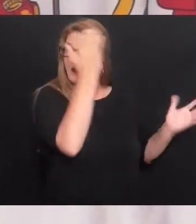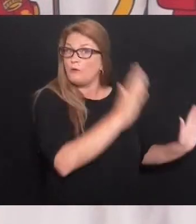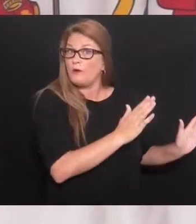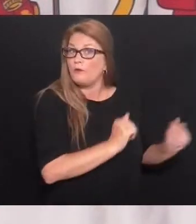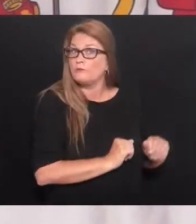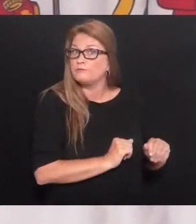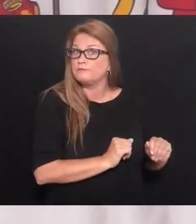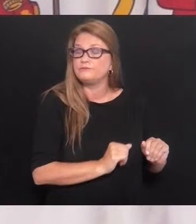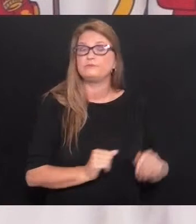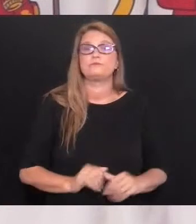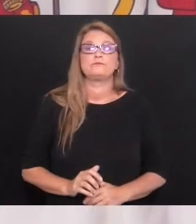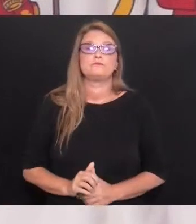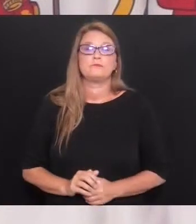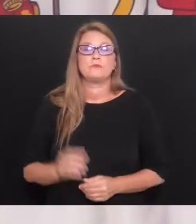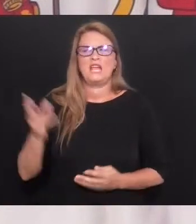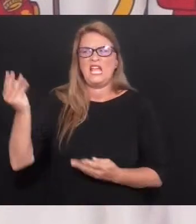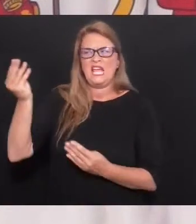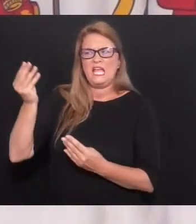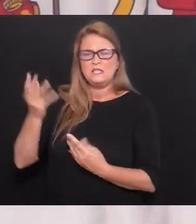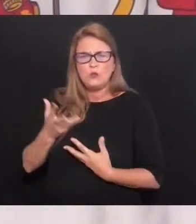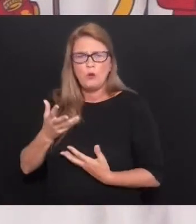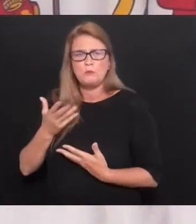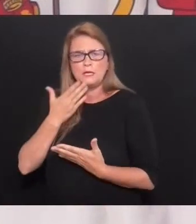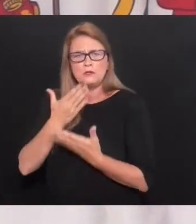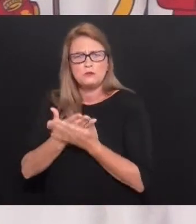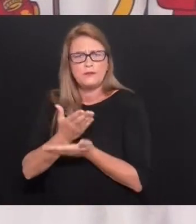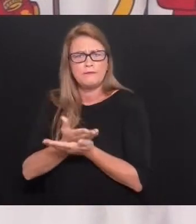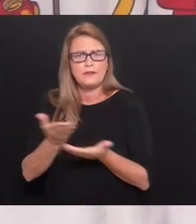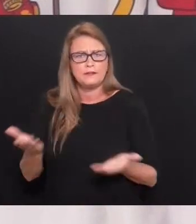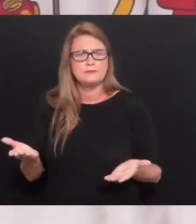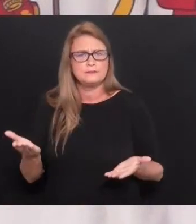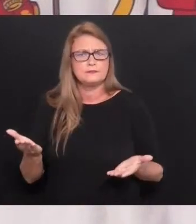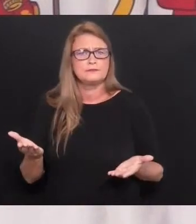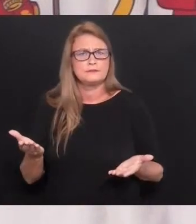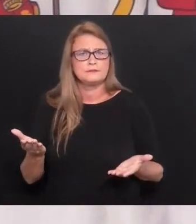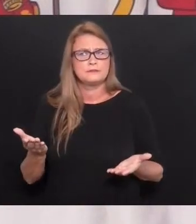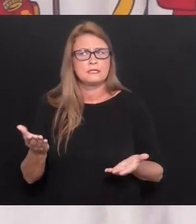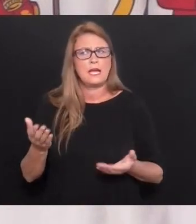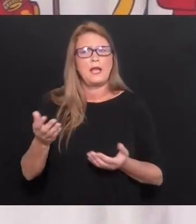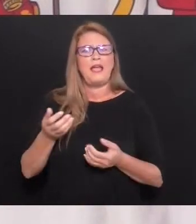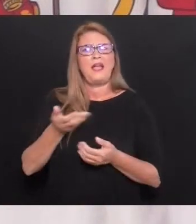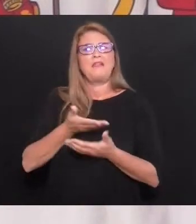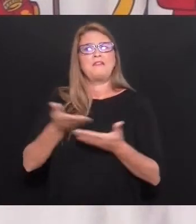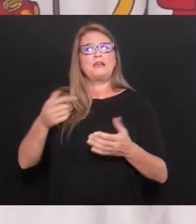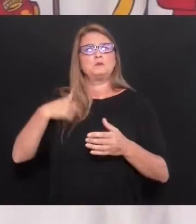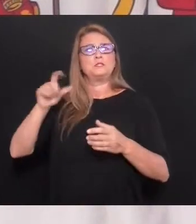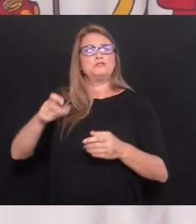He told me many, many good things and many cautious things.